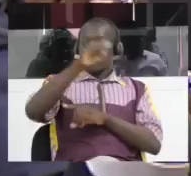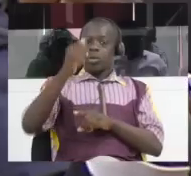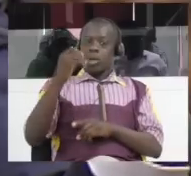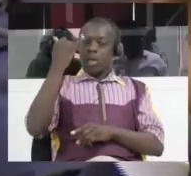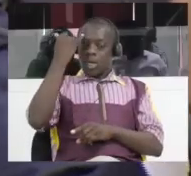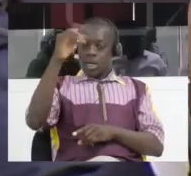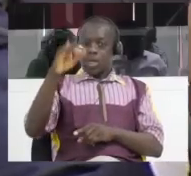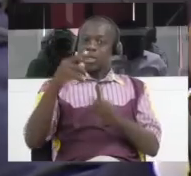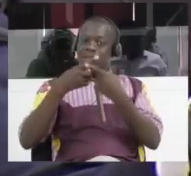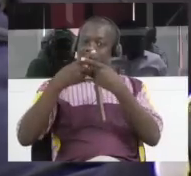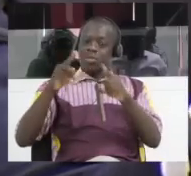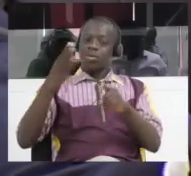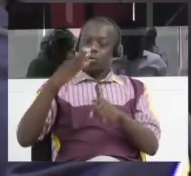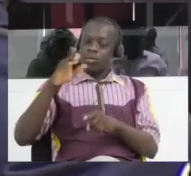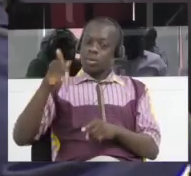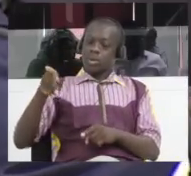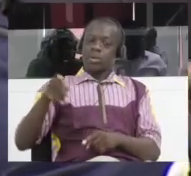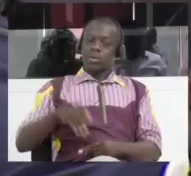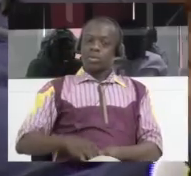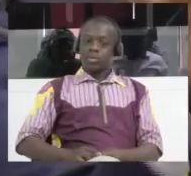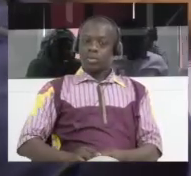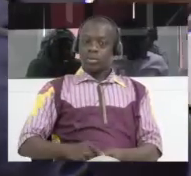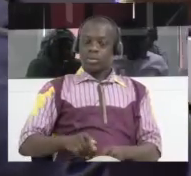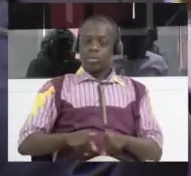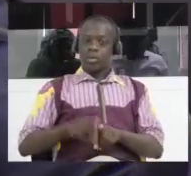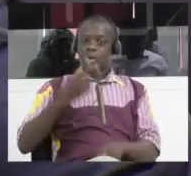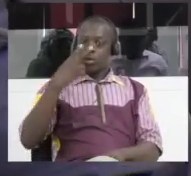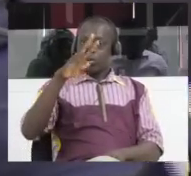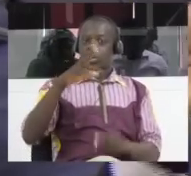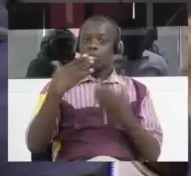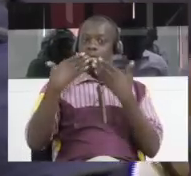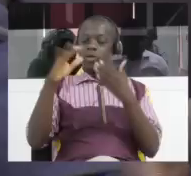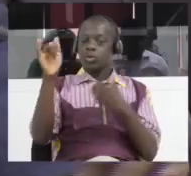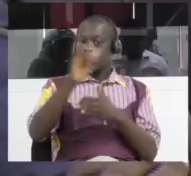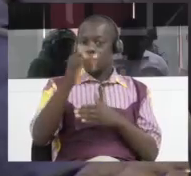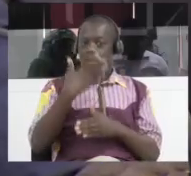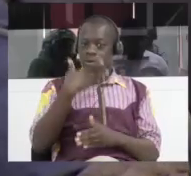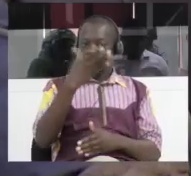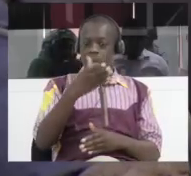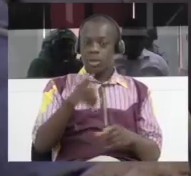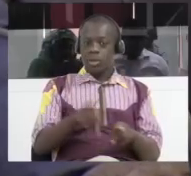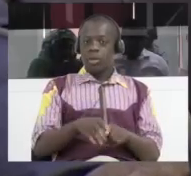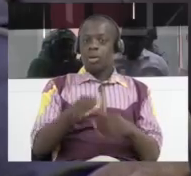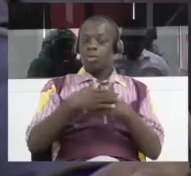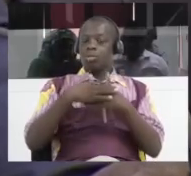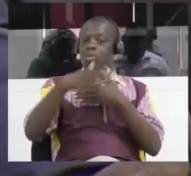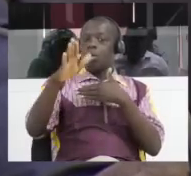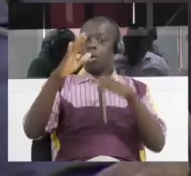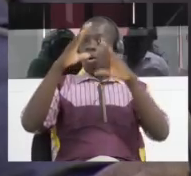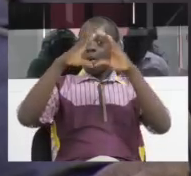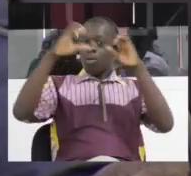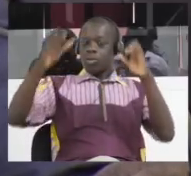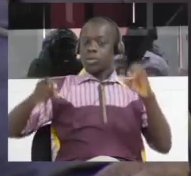were completely different from yours. But if you look at the information that is available, there were